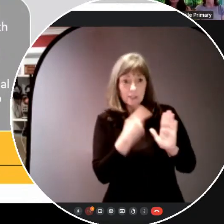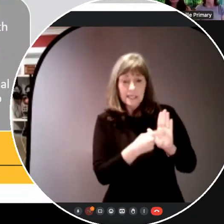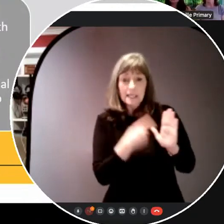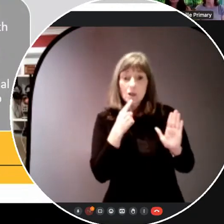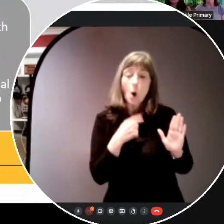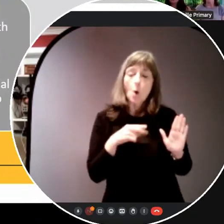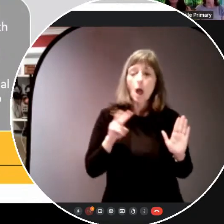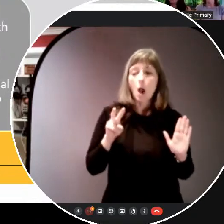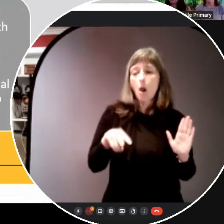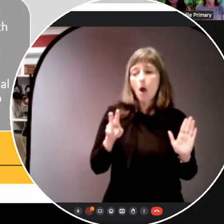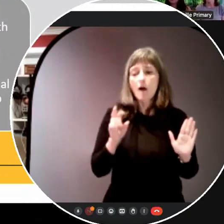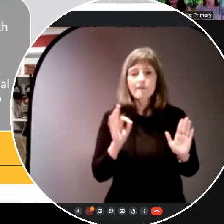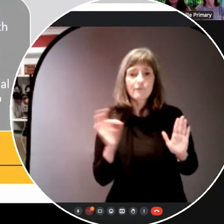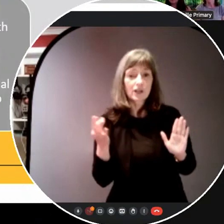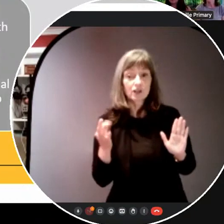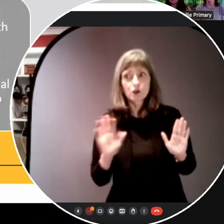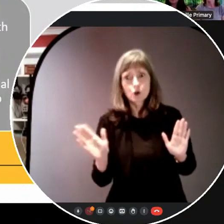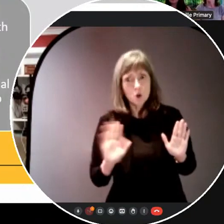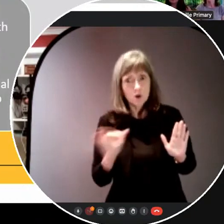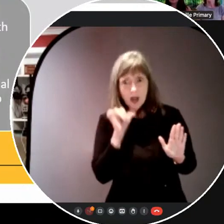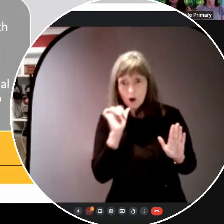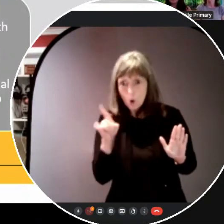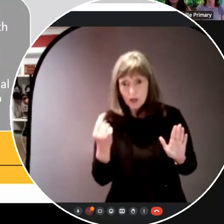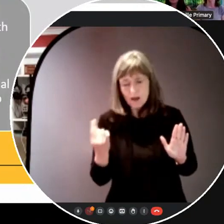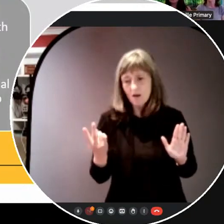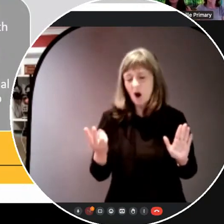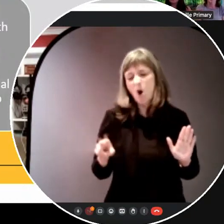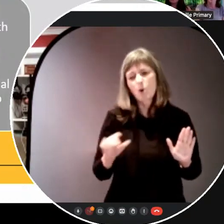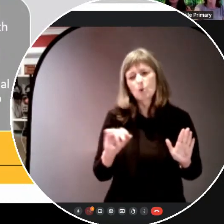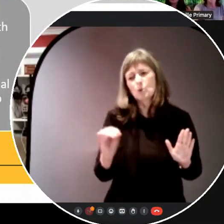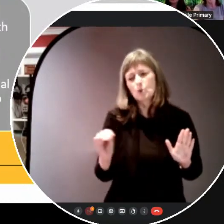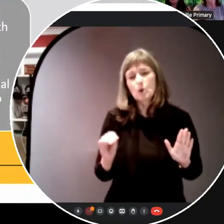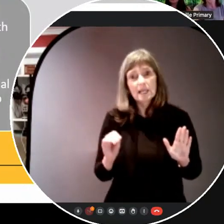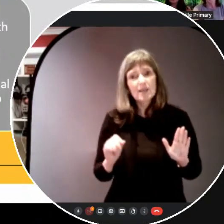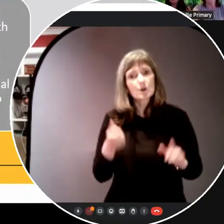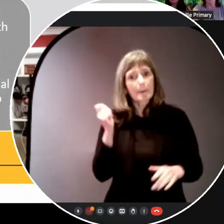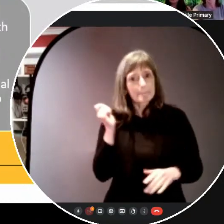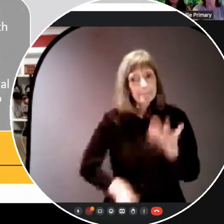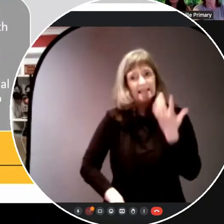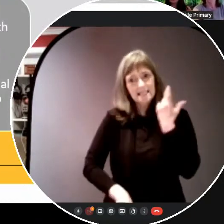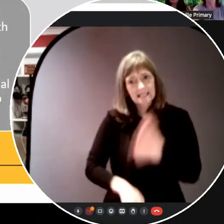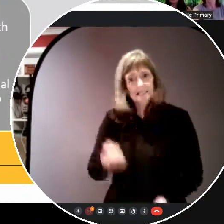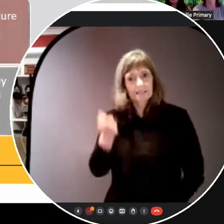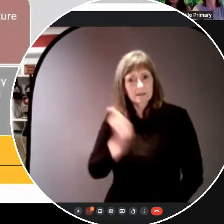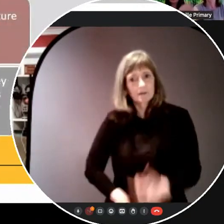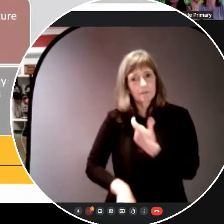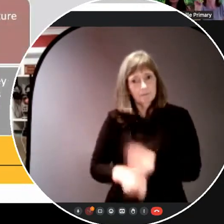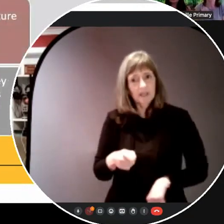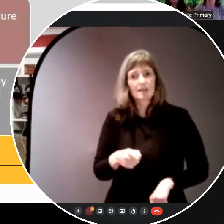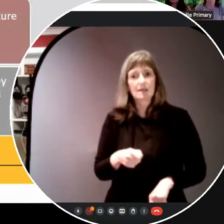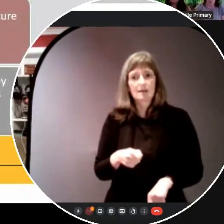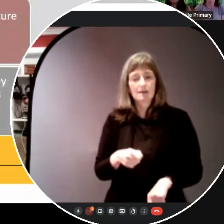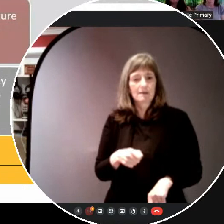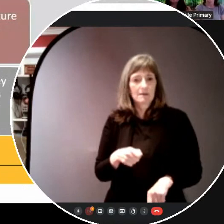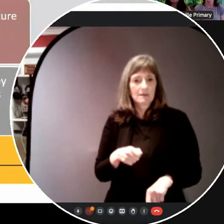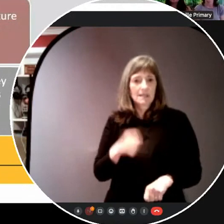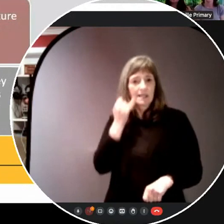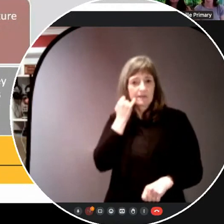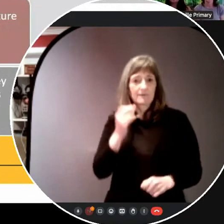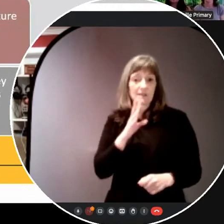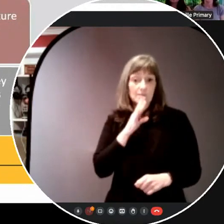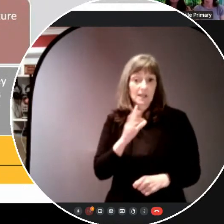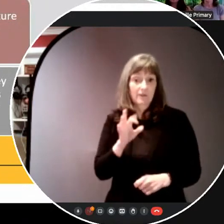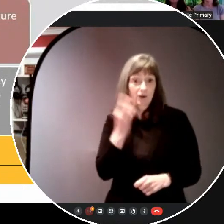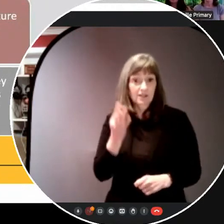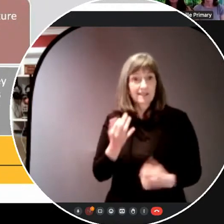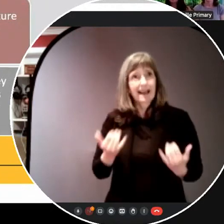our community. It was beaten out of them, essentially. And that is why we don't have that